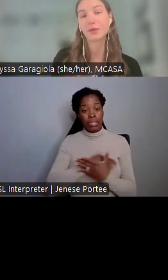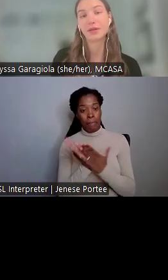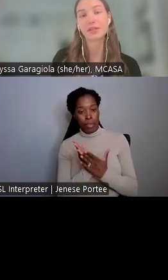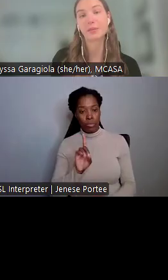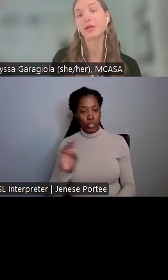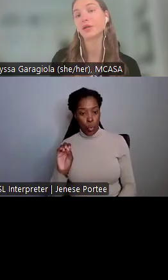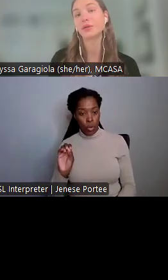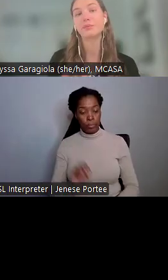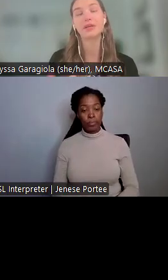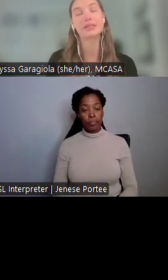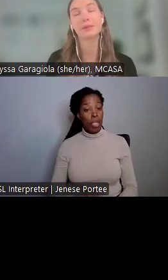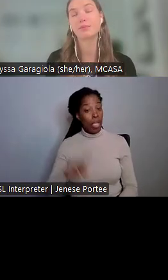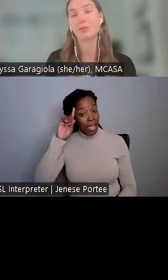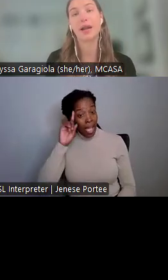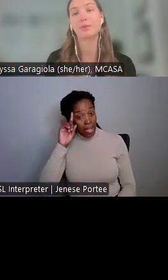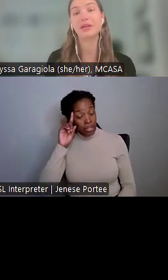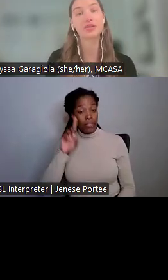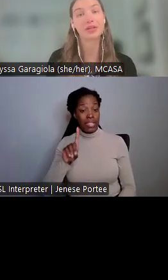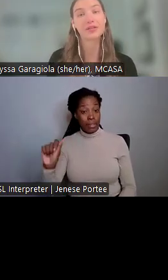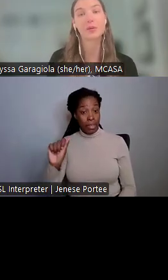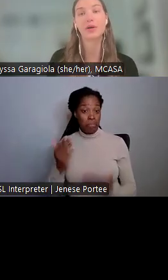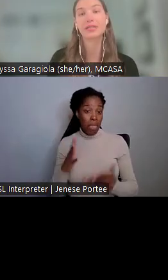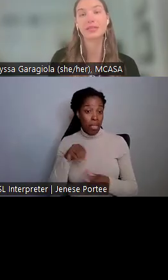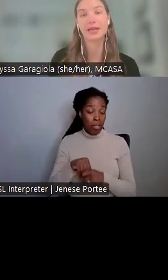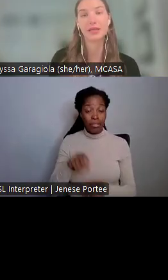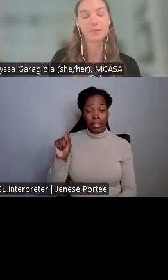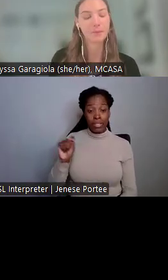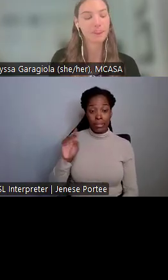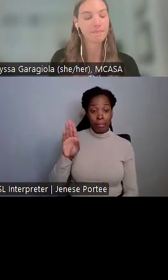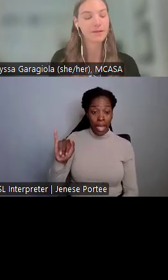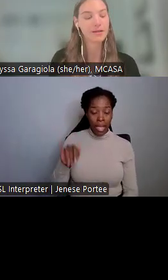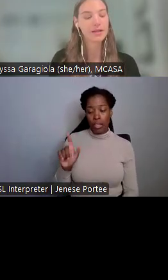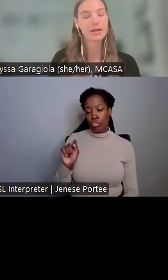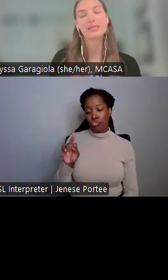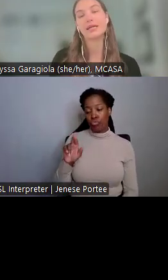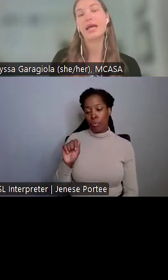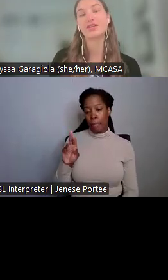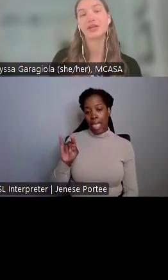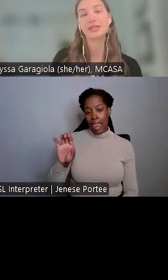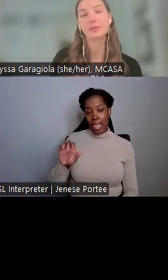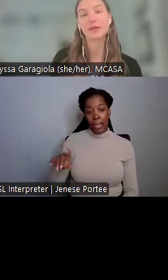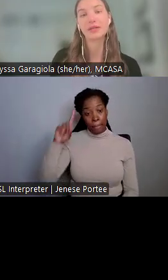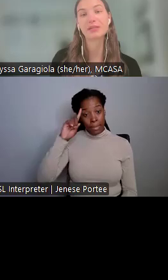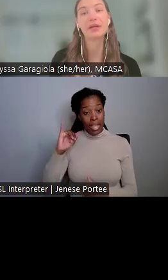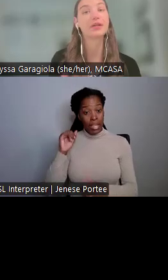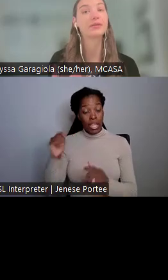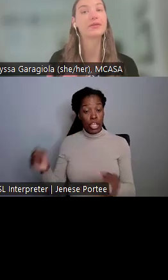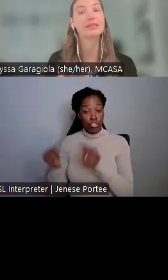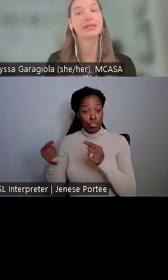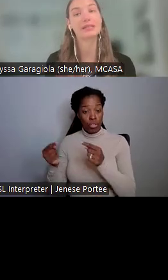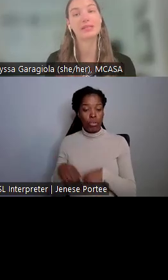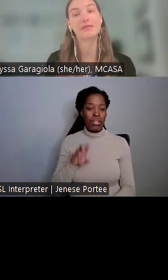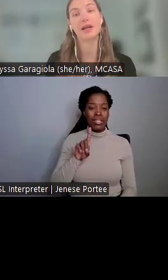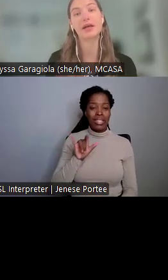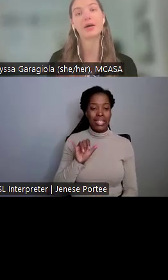Cognitive disabilities may include things like traumatic brain injuries or dyslexia. Psychiatric disabilities may include